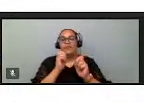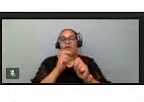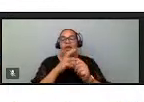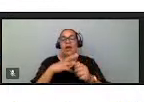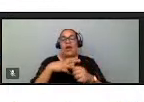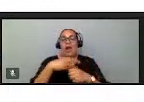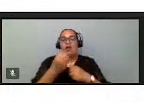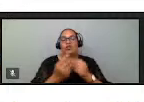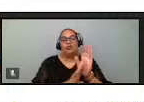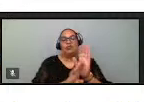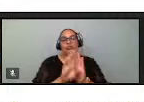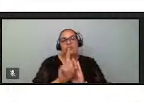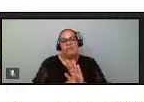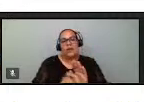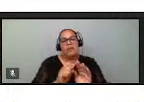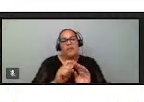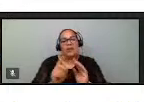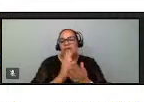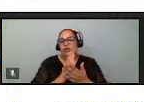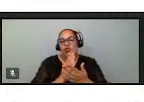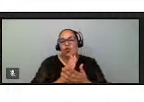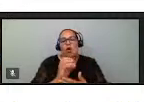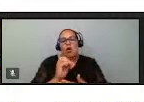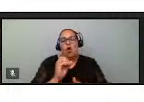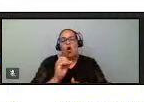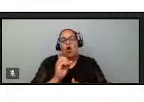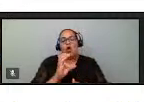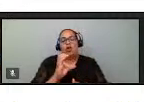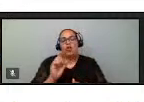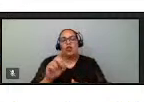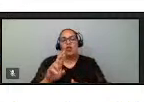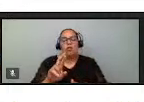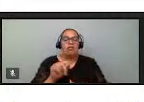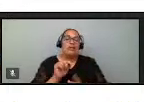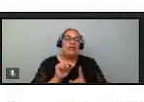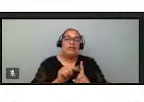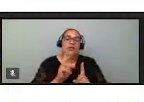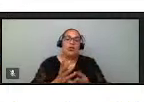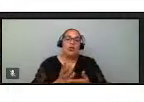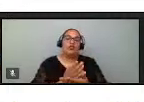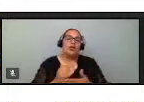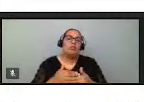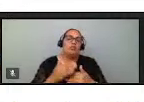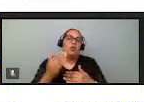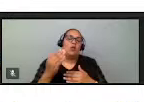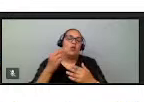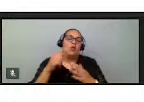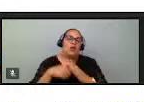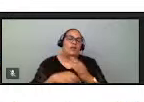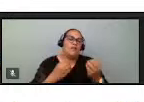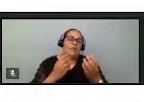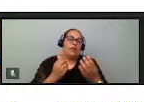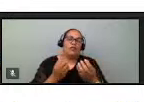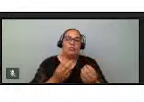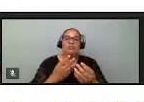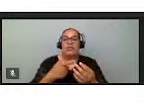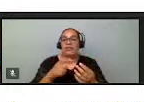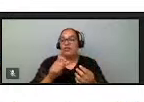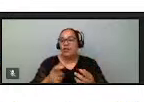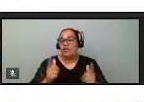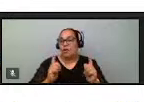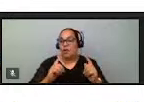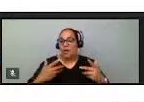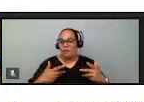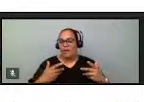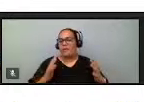is emerging and I'm sure that Oscar will uh um share more information with us and chair if you'll allow